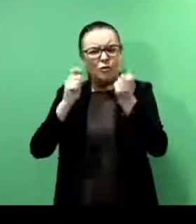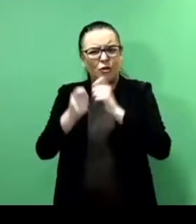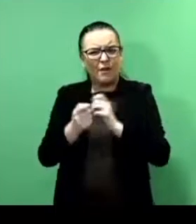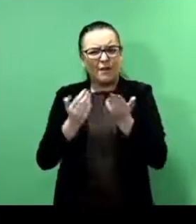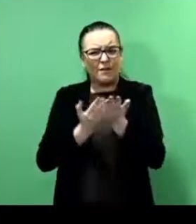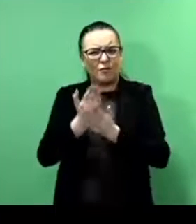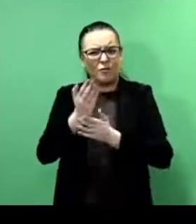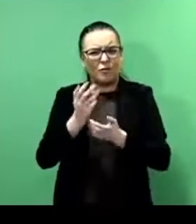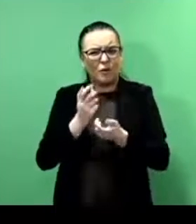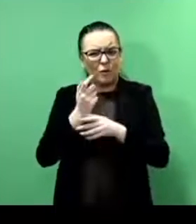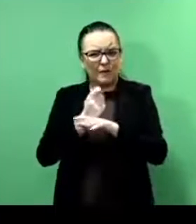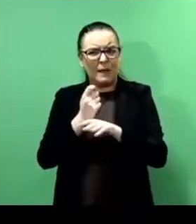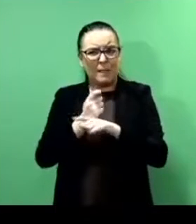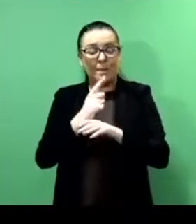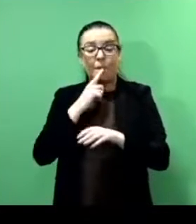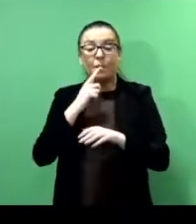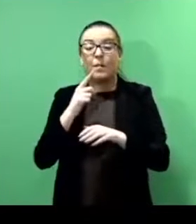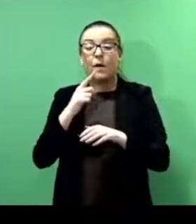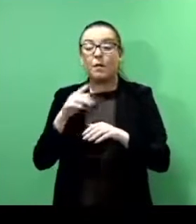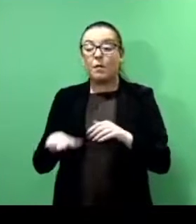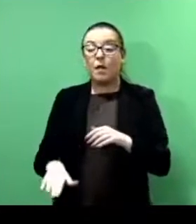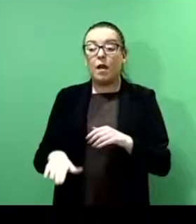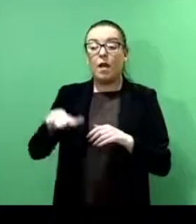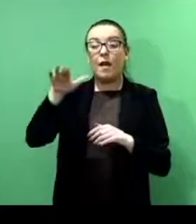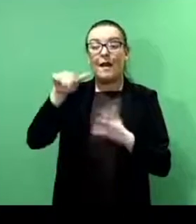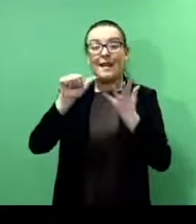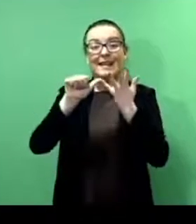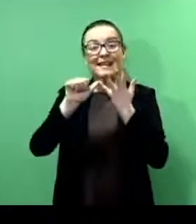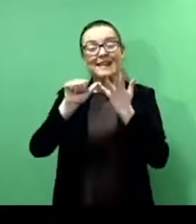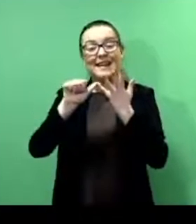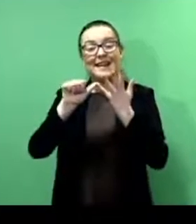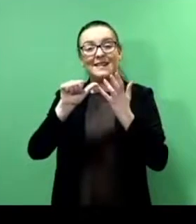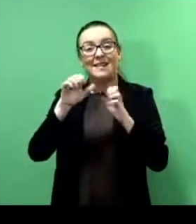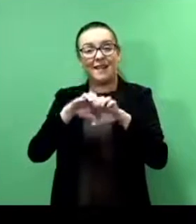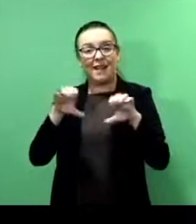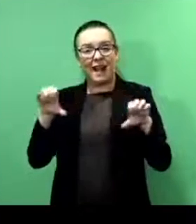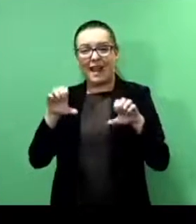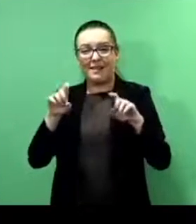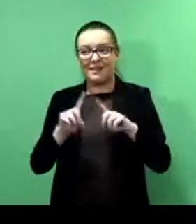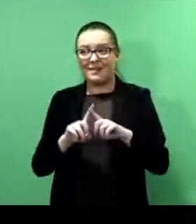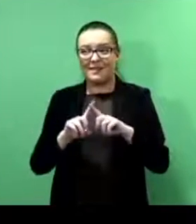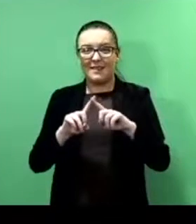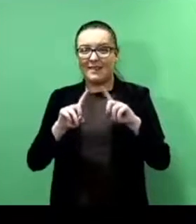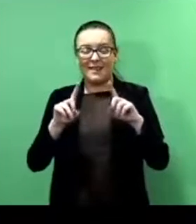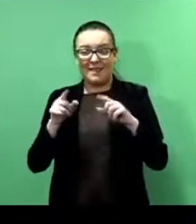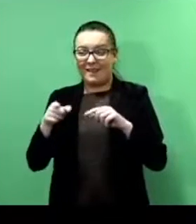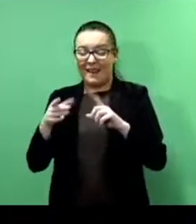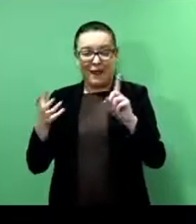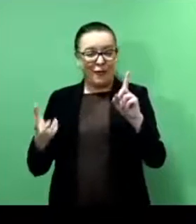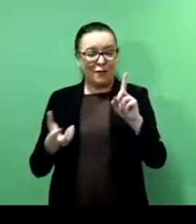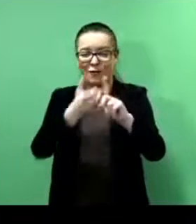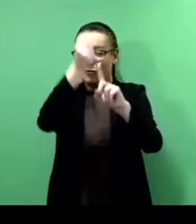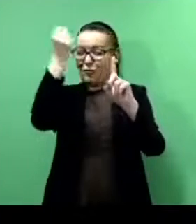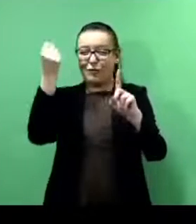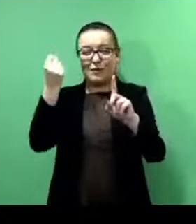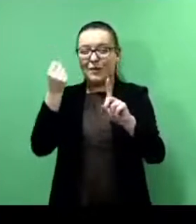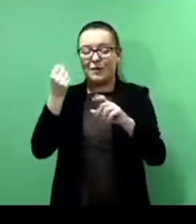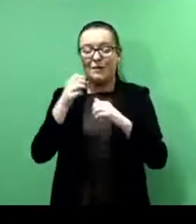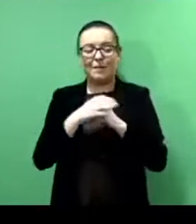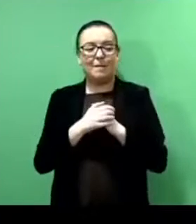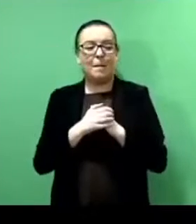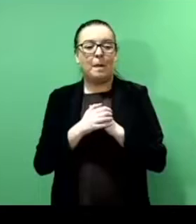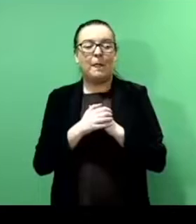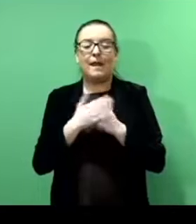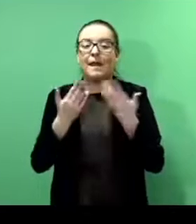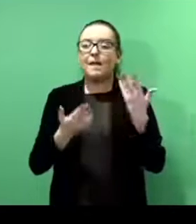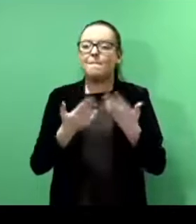that, by the time the children do reach 6th class in Ireland, they're on a different trajectory, achieving all of the things you mentioned there. How hard, or maybe